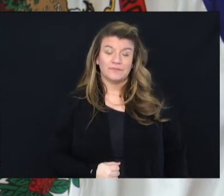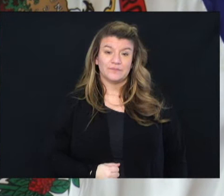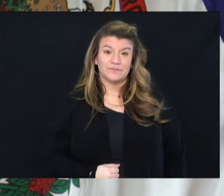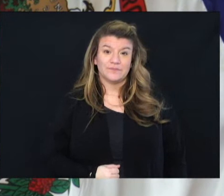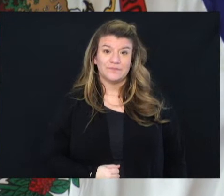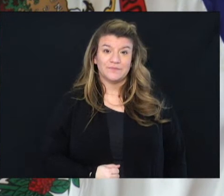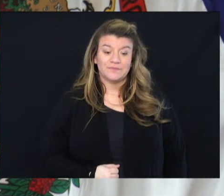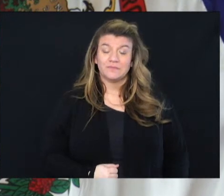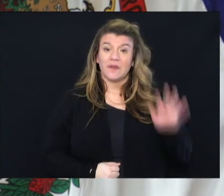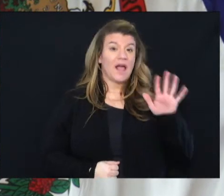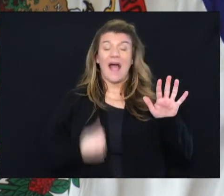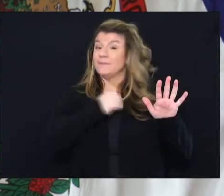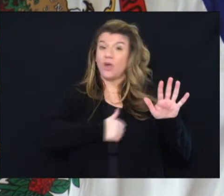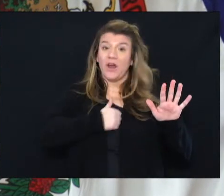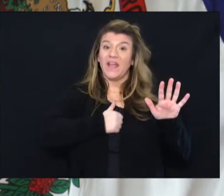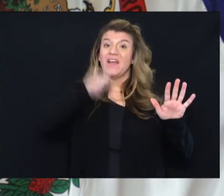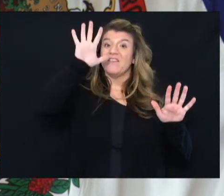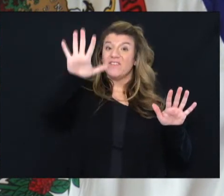The